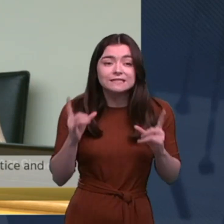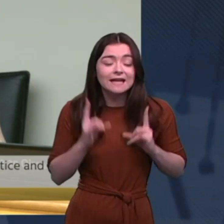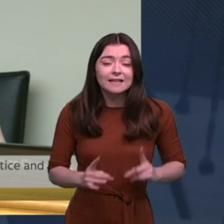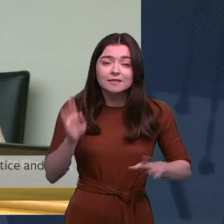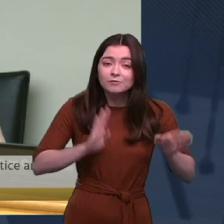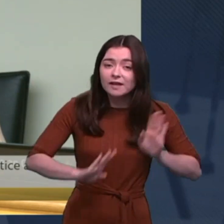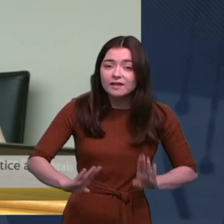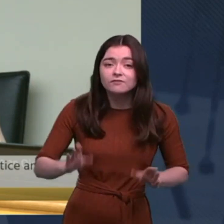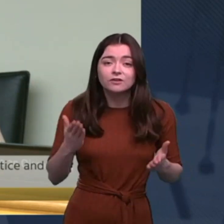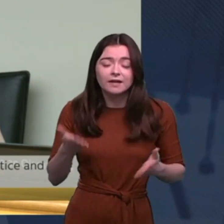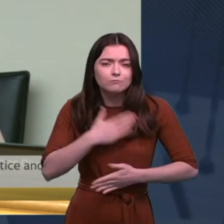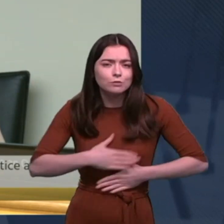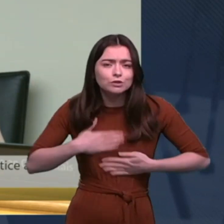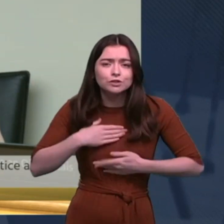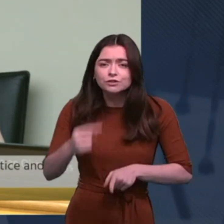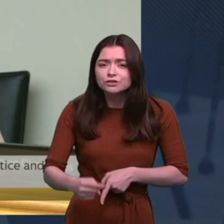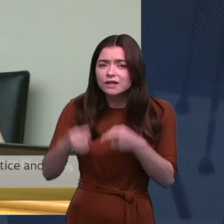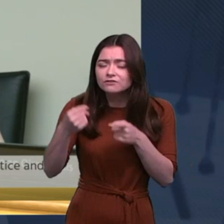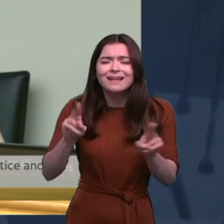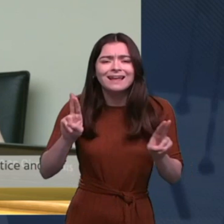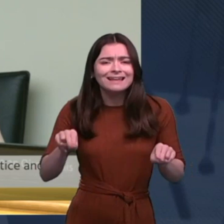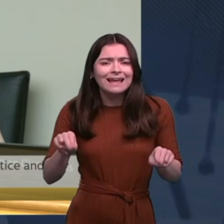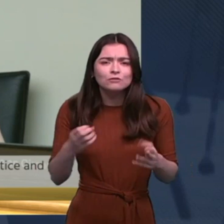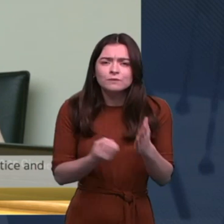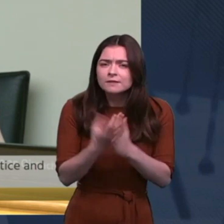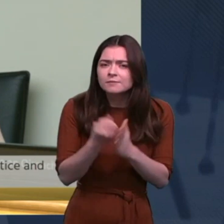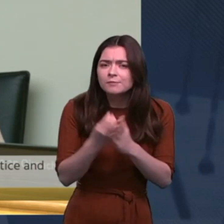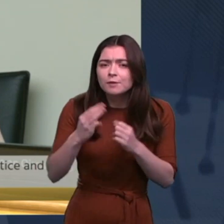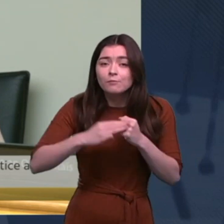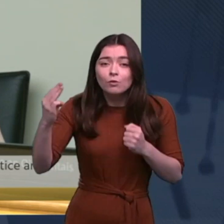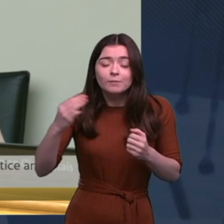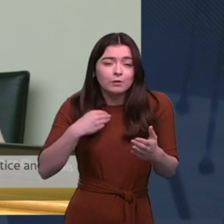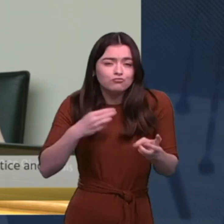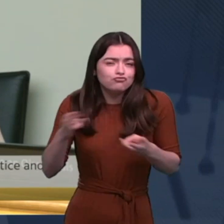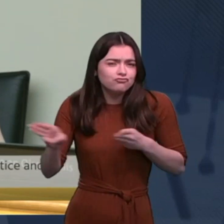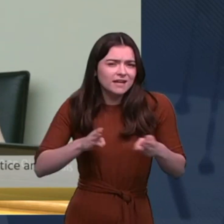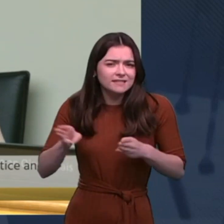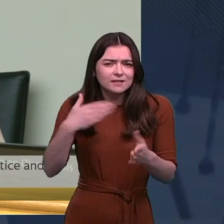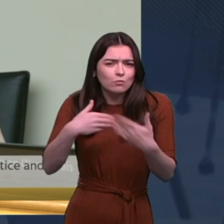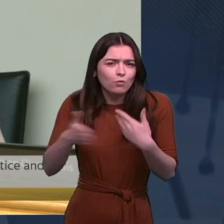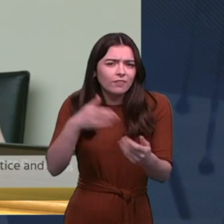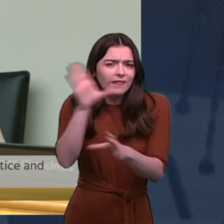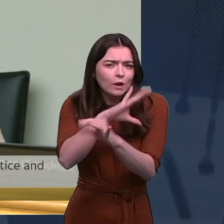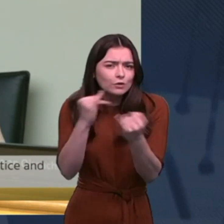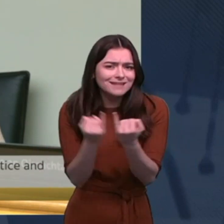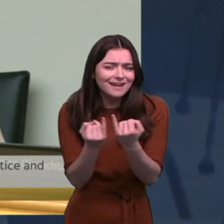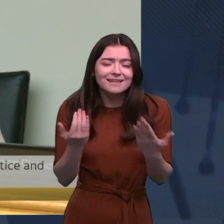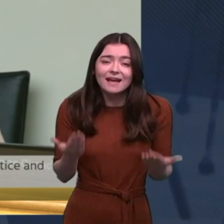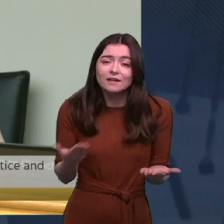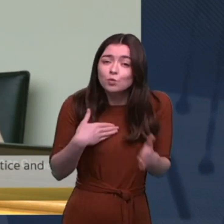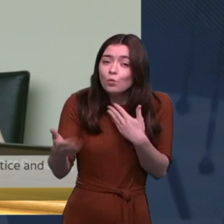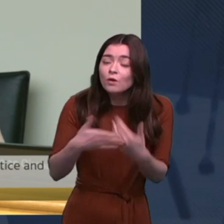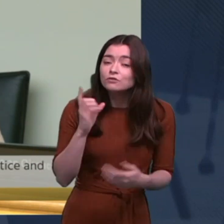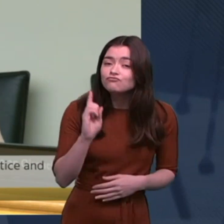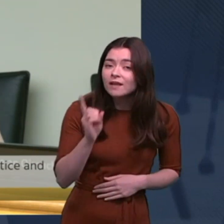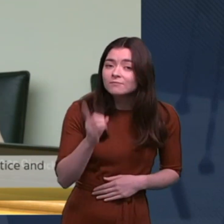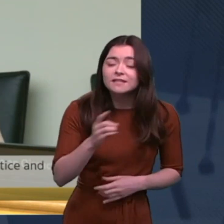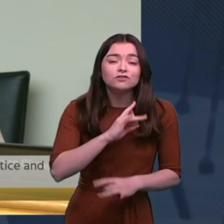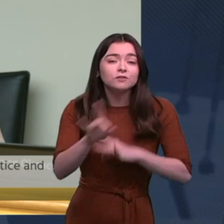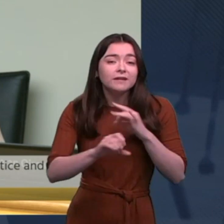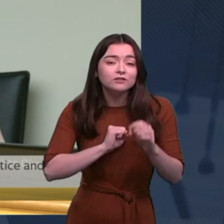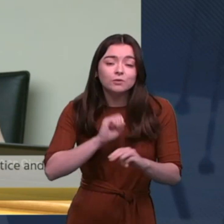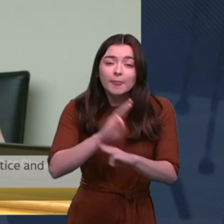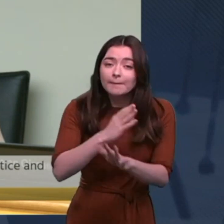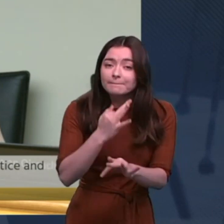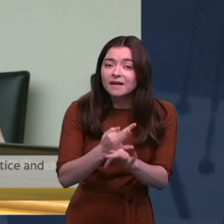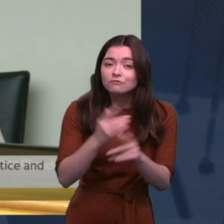developmental disabilities. I just wonder if you could give us a sense of what it looks like practically, and what are your recommendations to ensure that parent training